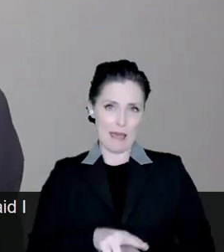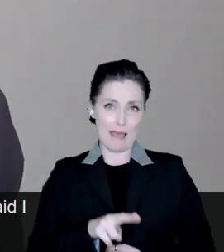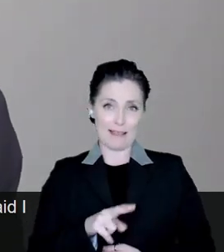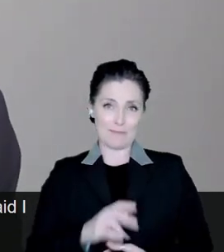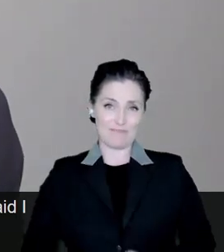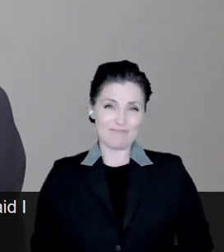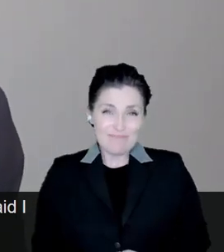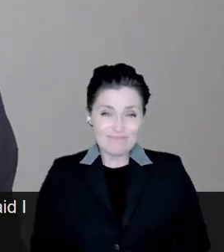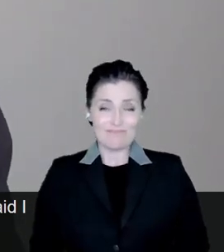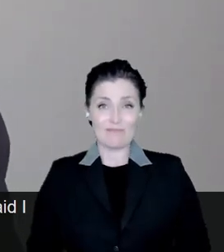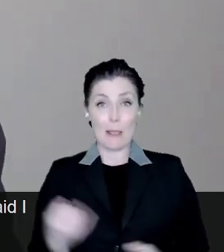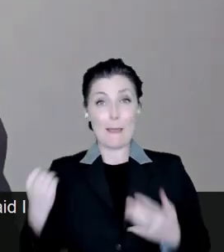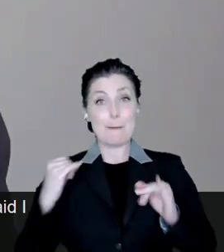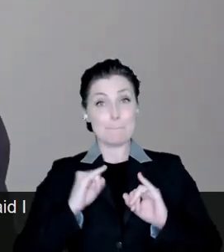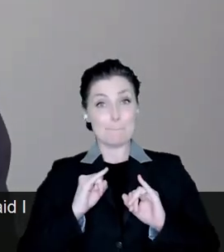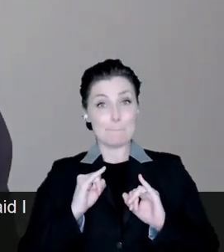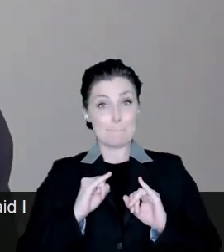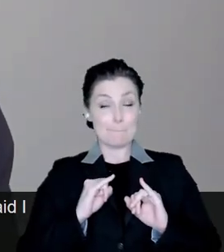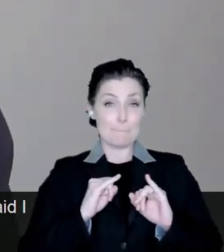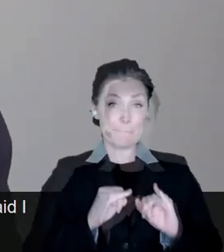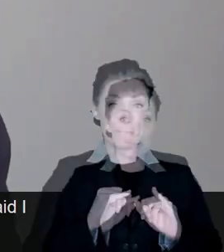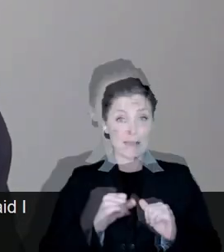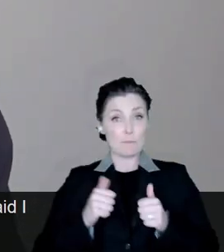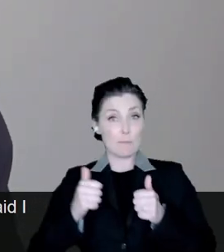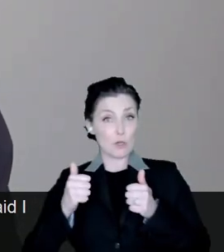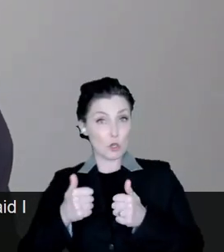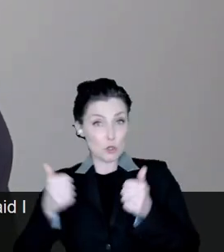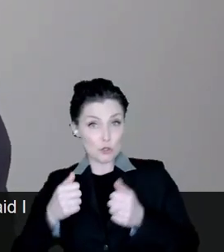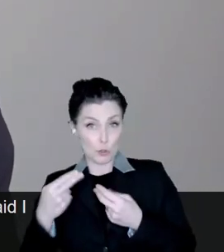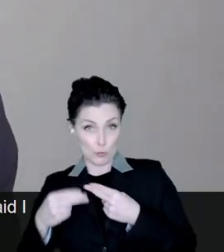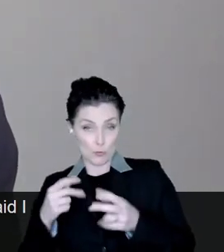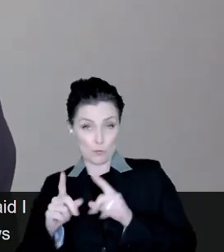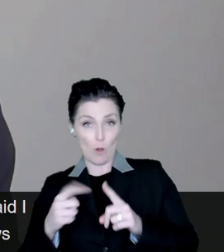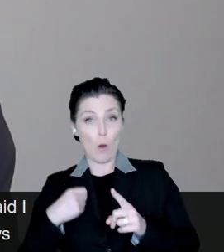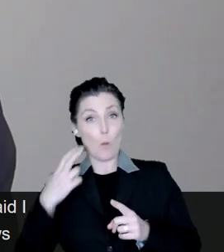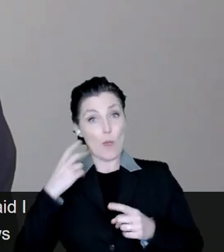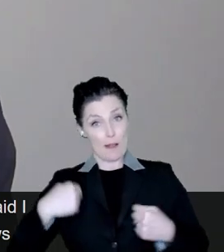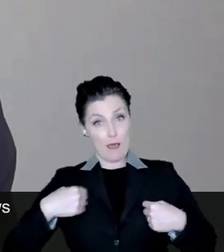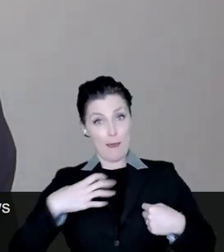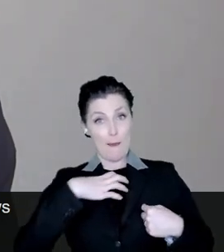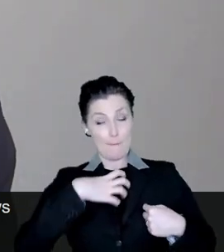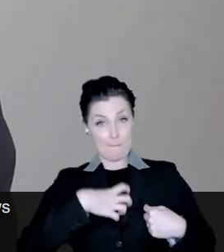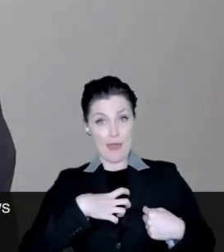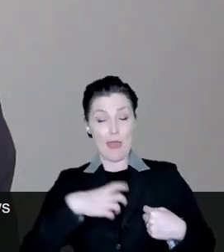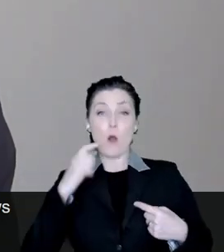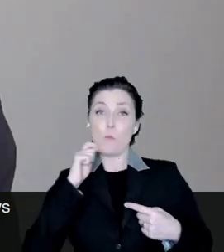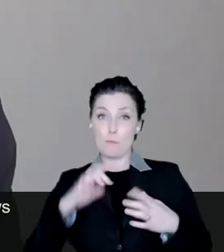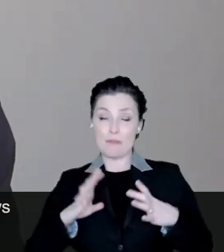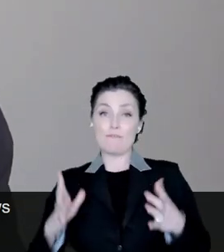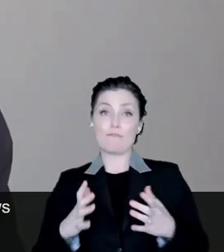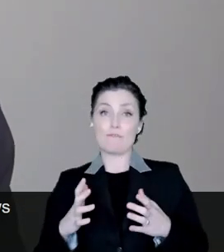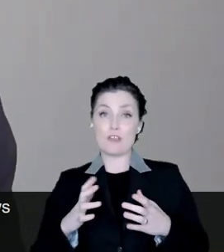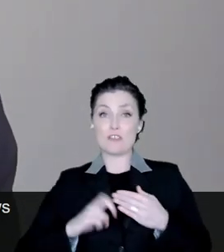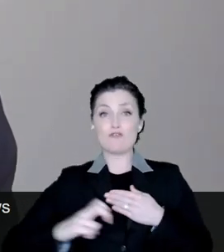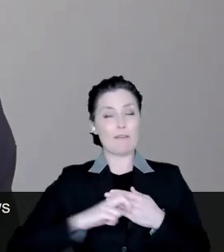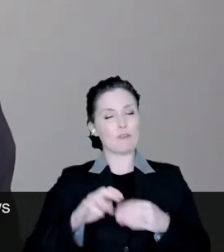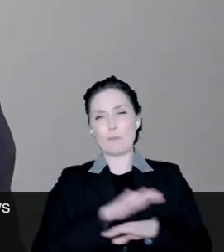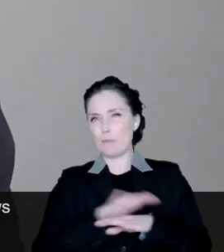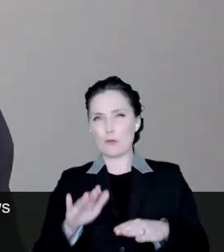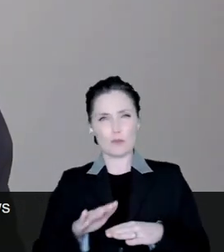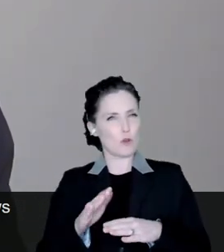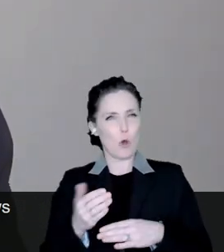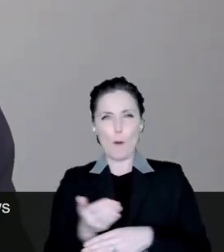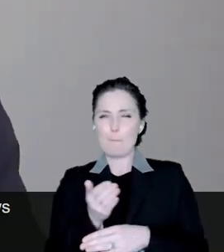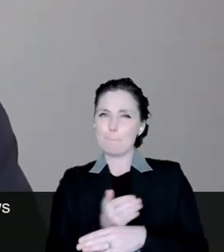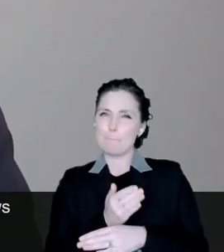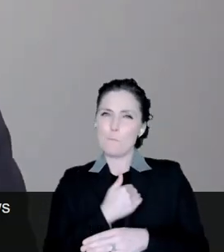But there is good news that as long as I'm mayor, you'll have free travel other than during the morning rush hour. For Mark Bastiani,